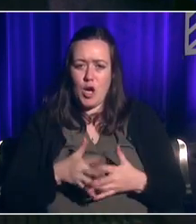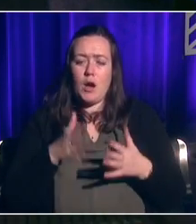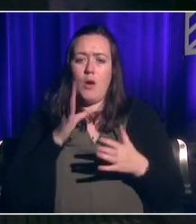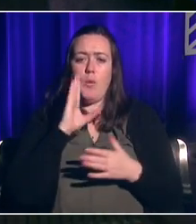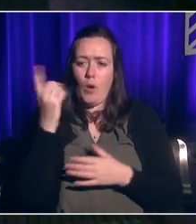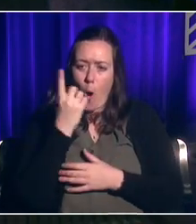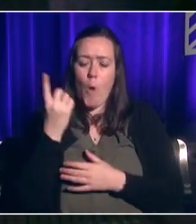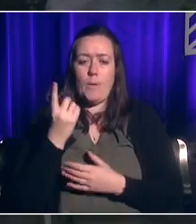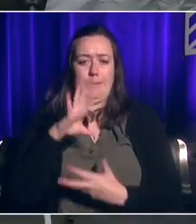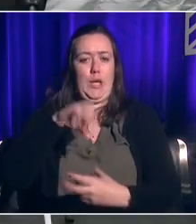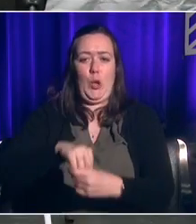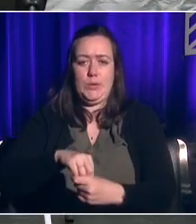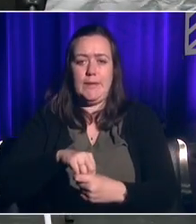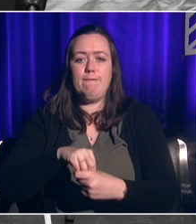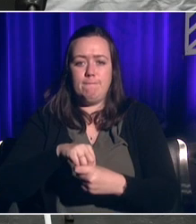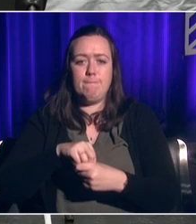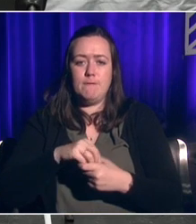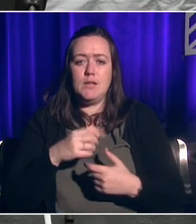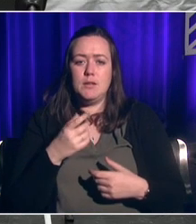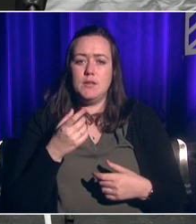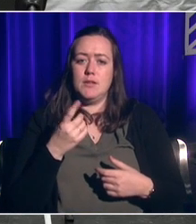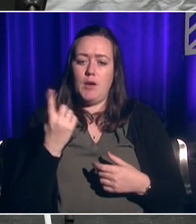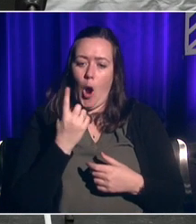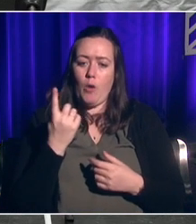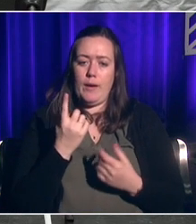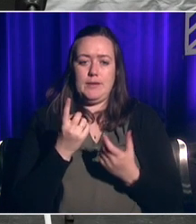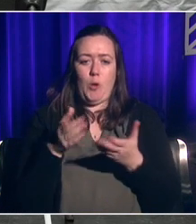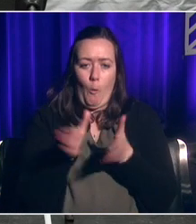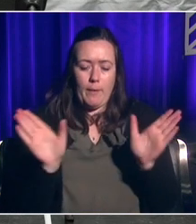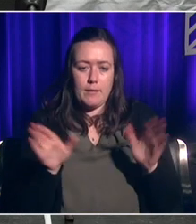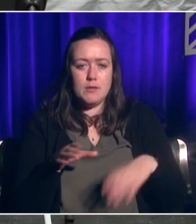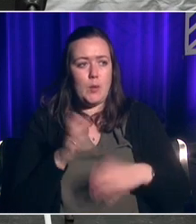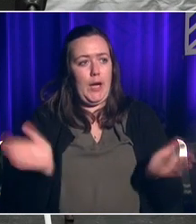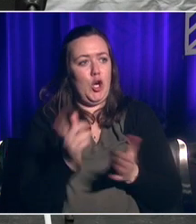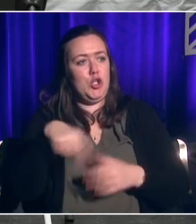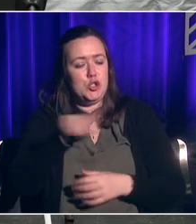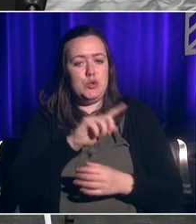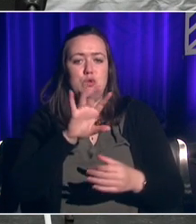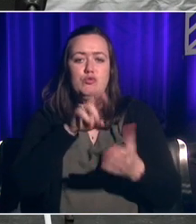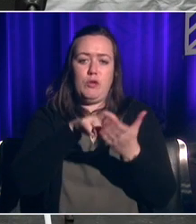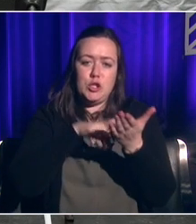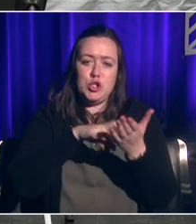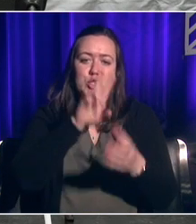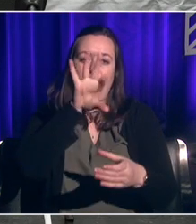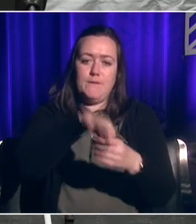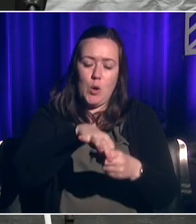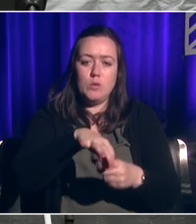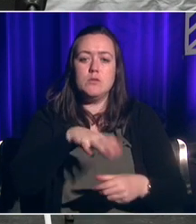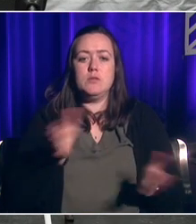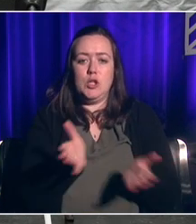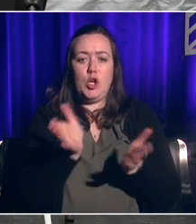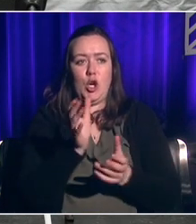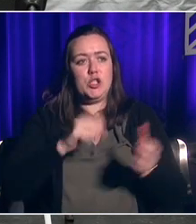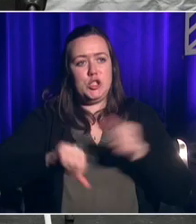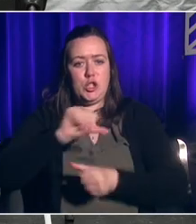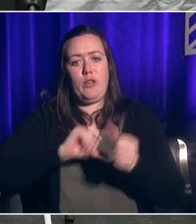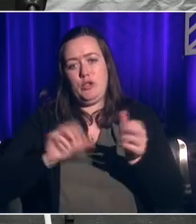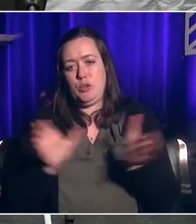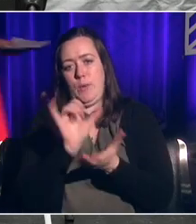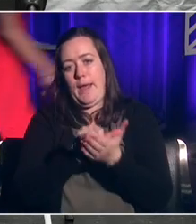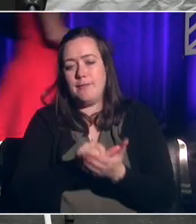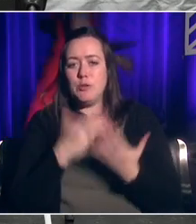so I encourage you all to participate, to register, to vote, and get other folks to do so as well. Thank you so much.